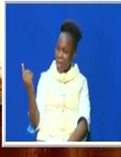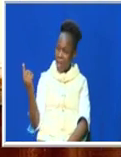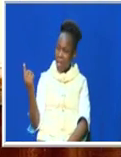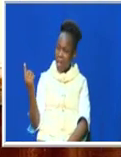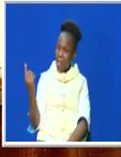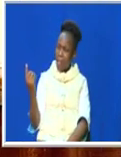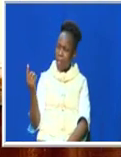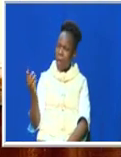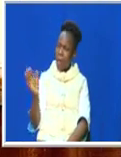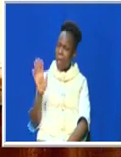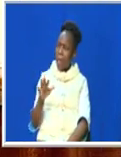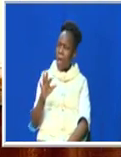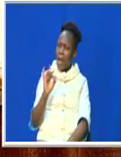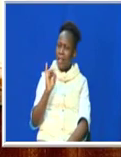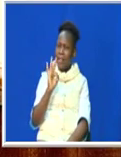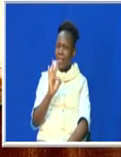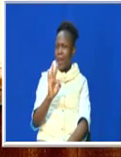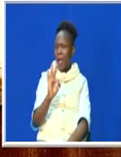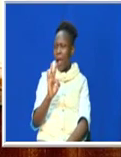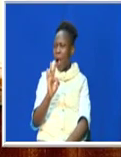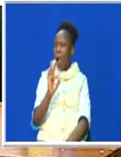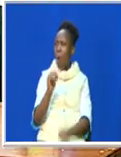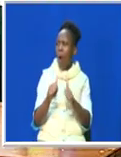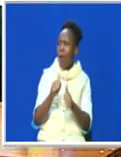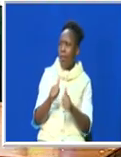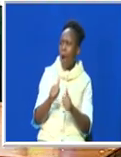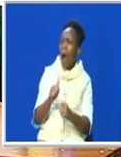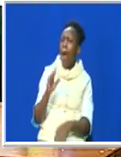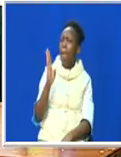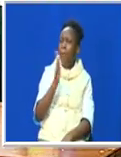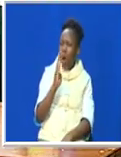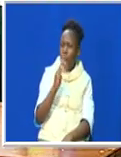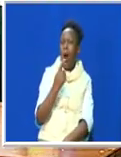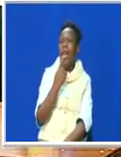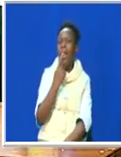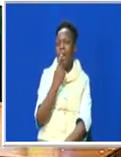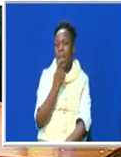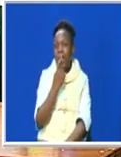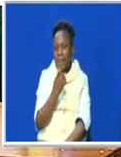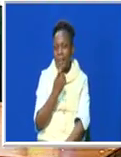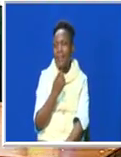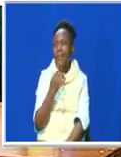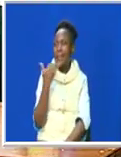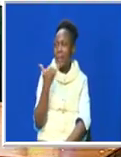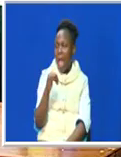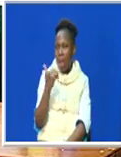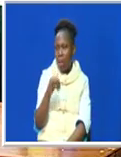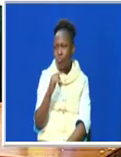I'm left with three cups, the blue cup, the red cup, and the yellow